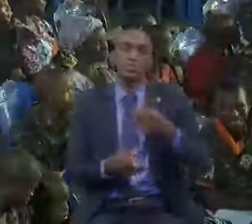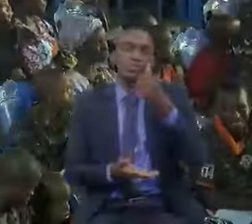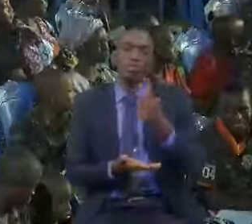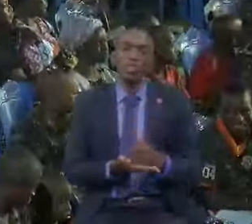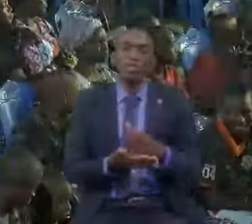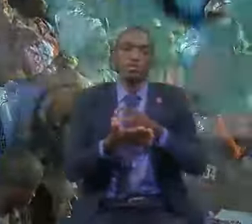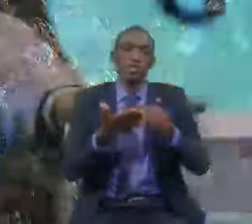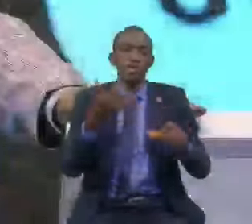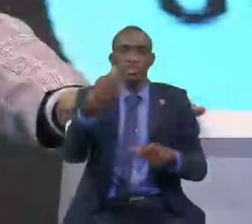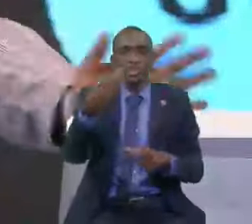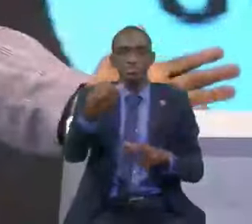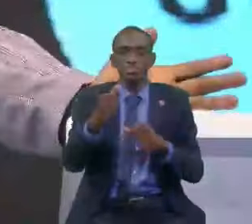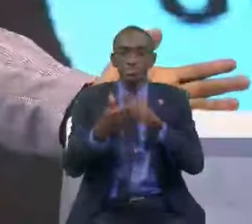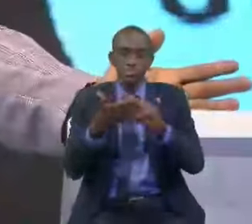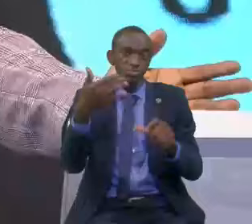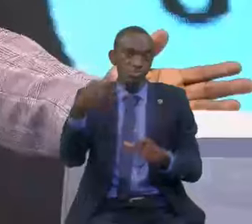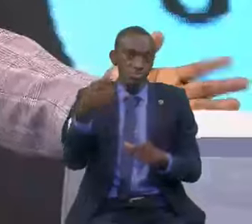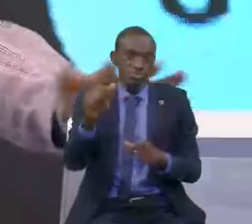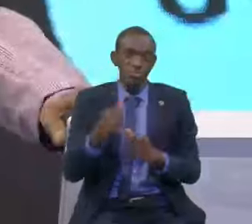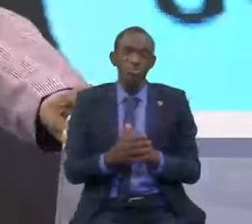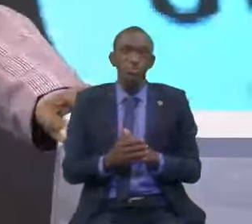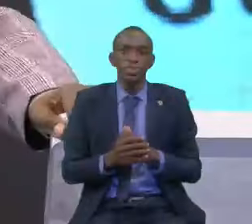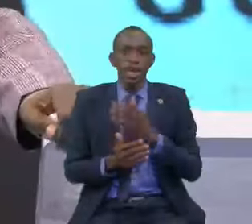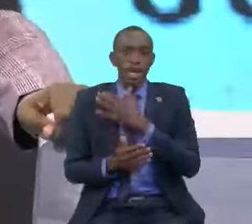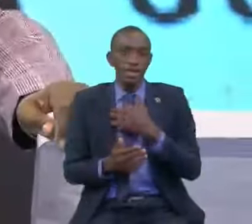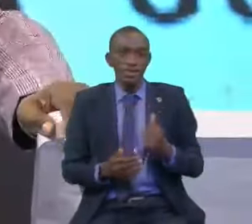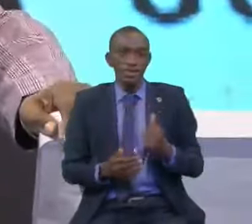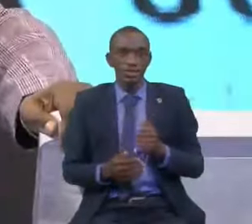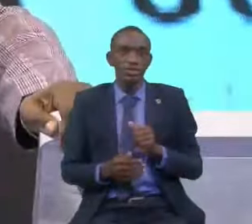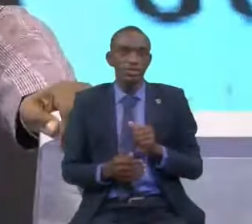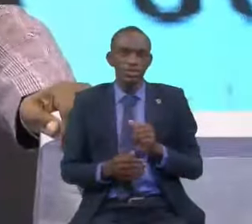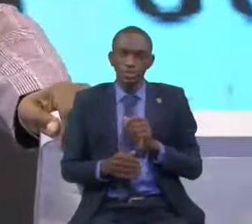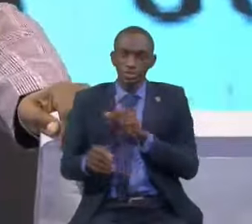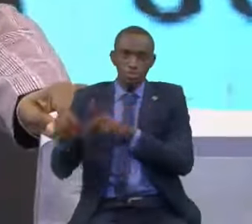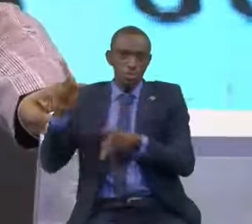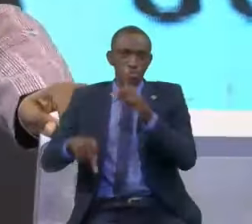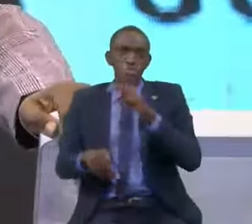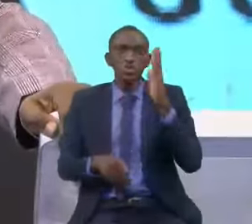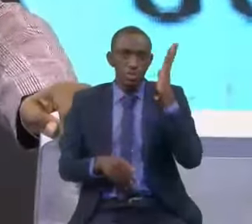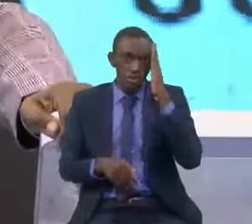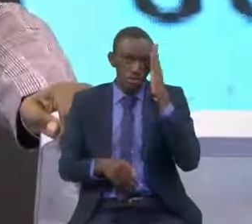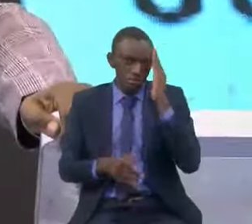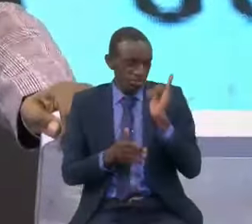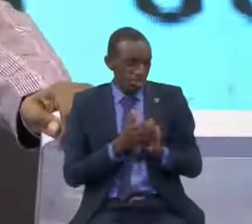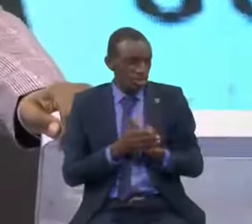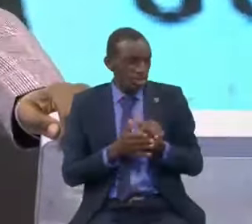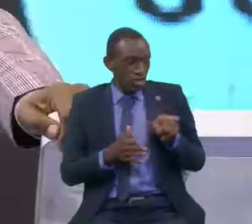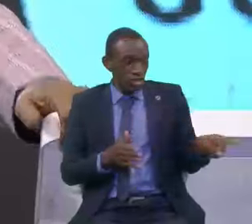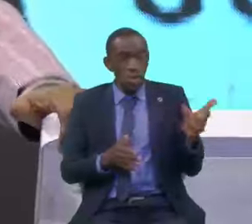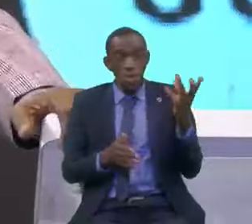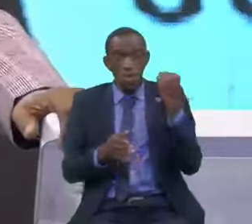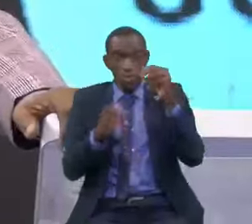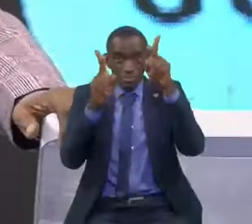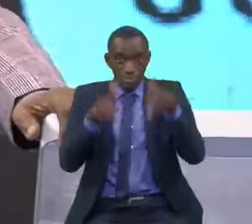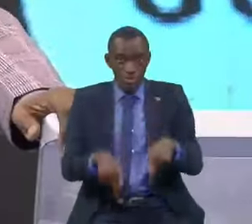in verse 10 and the new that it was he which sech for